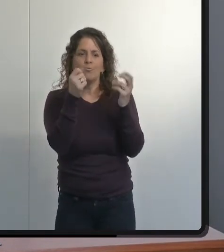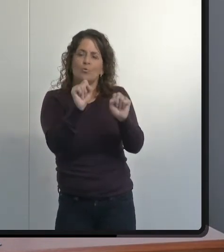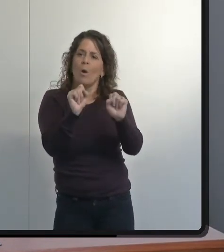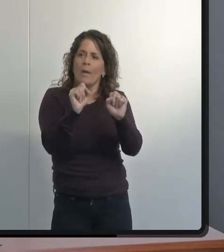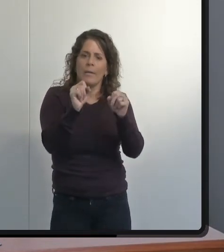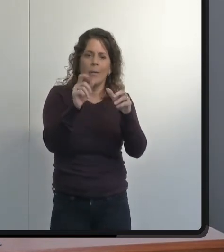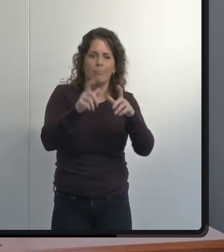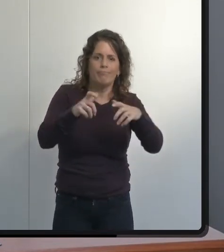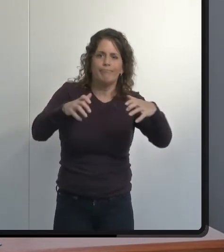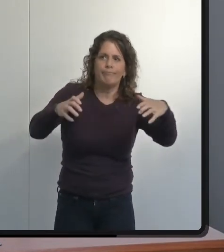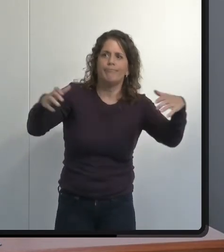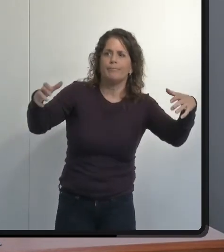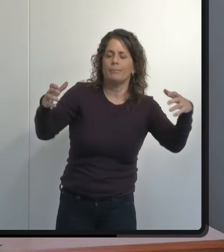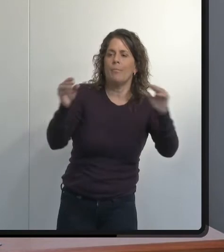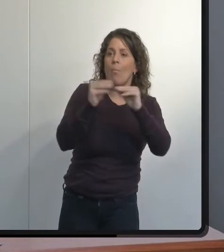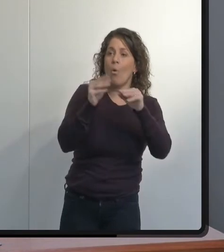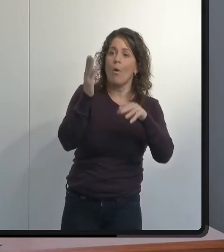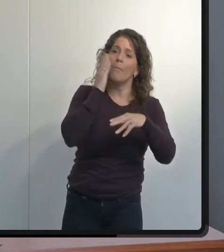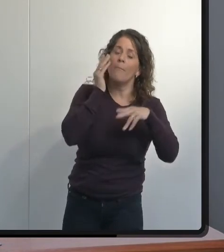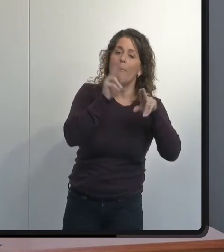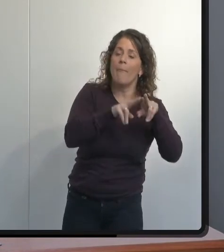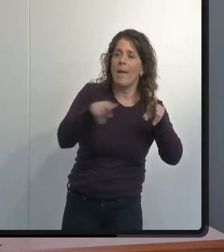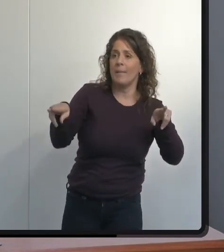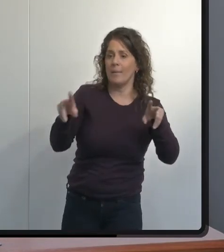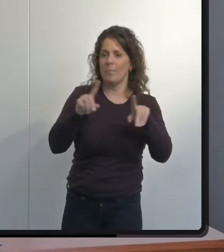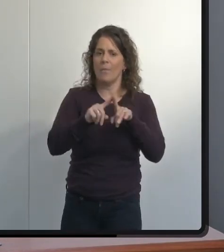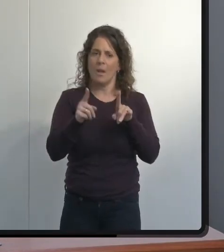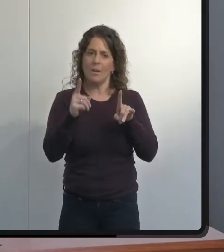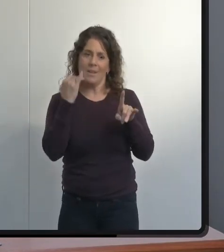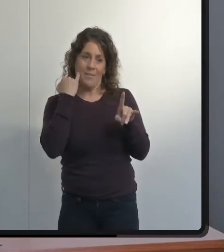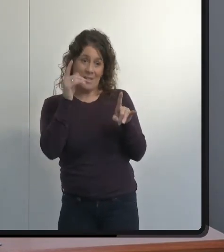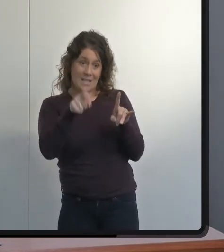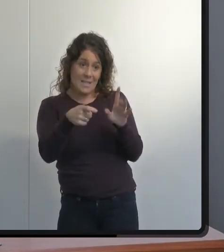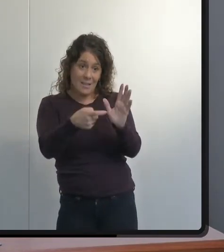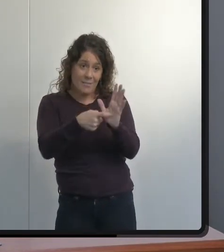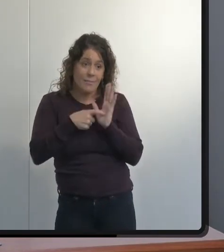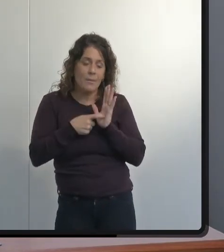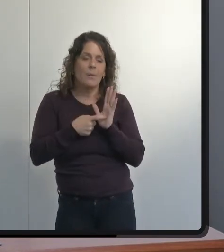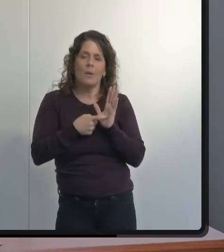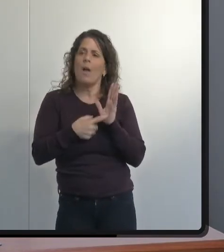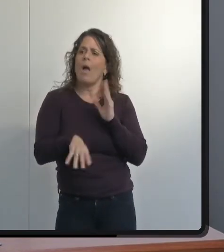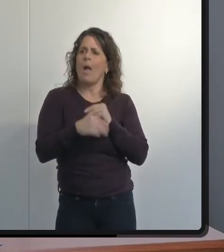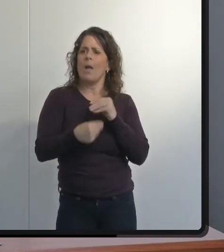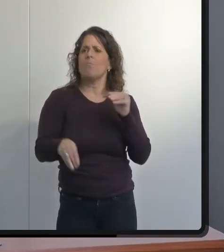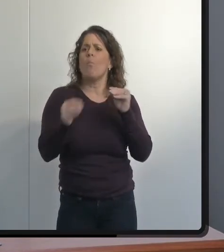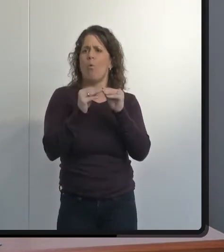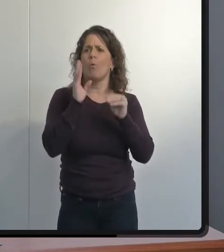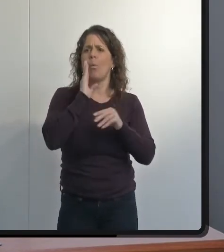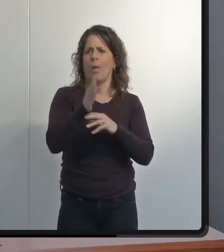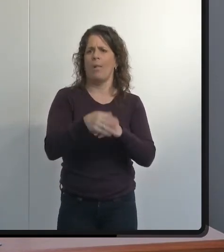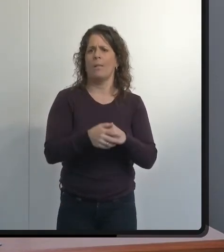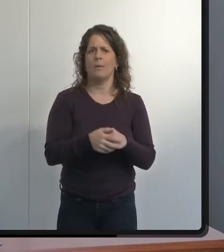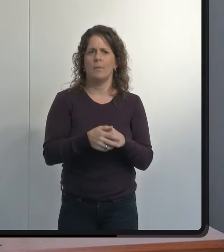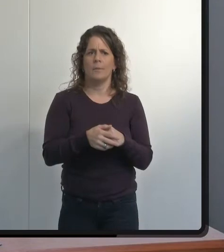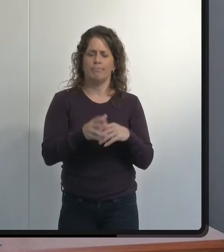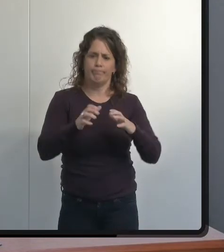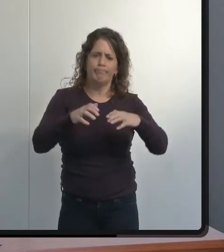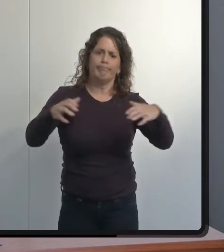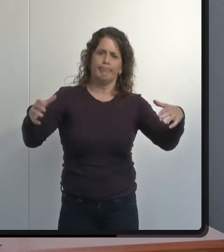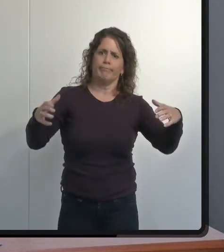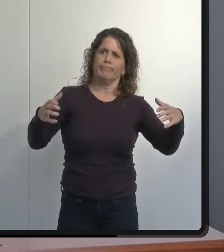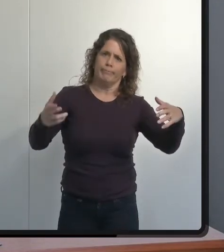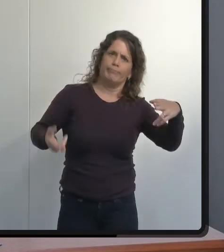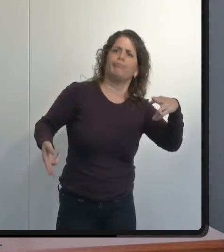need. So they feel that 22 is a good start and meets the need immediately, with the ability to ramp that up to a significantly